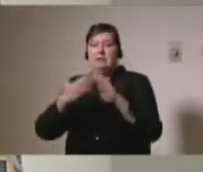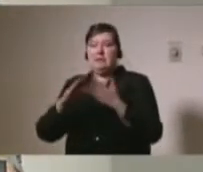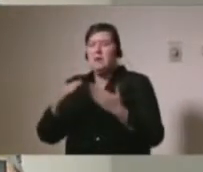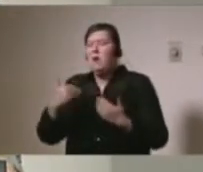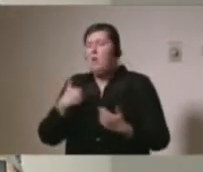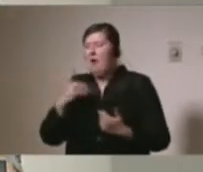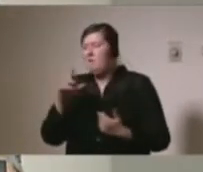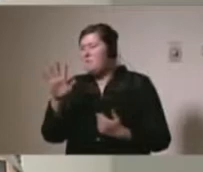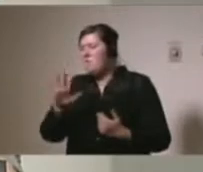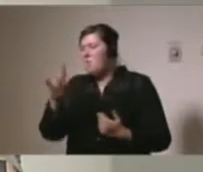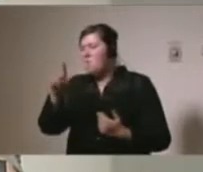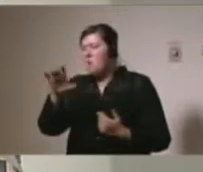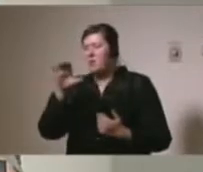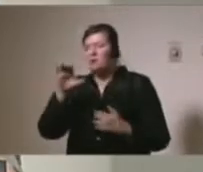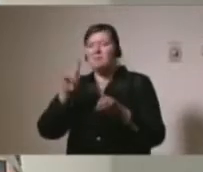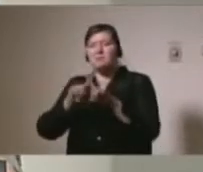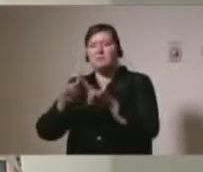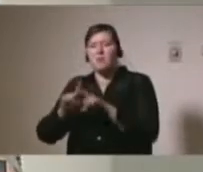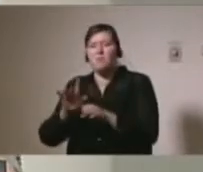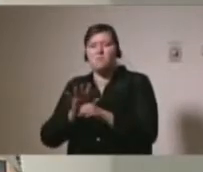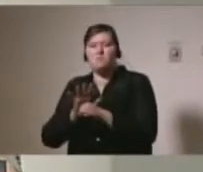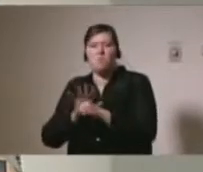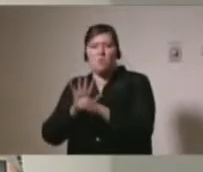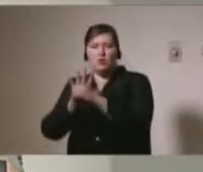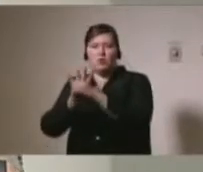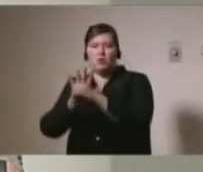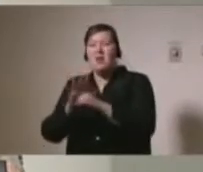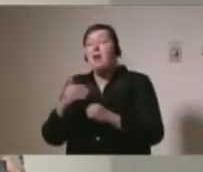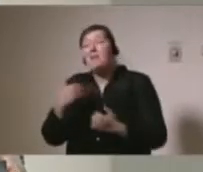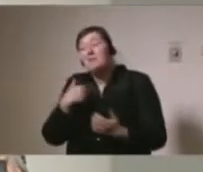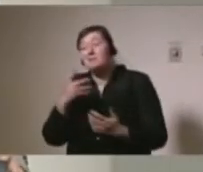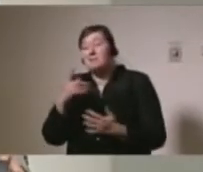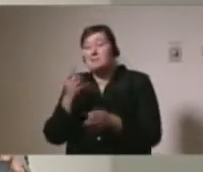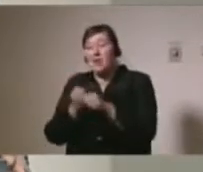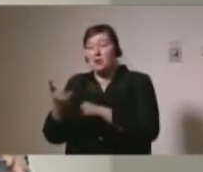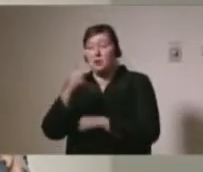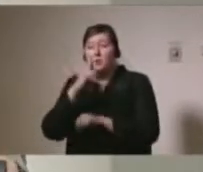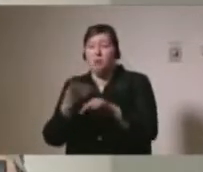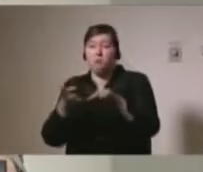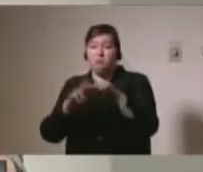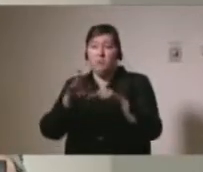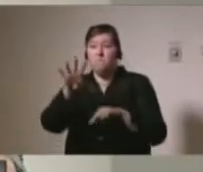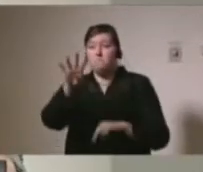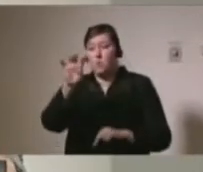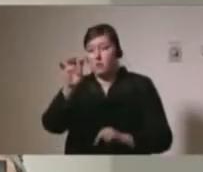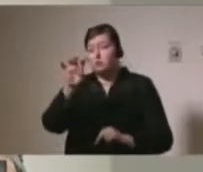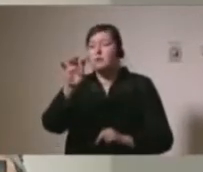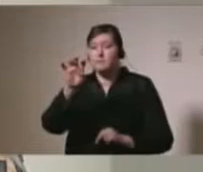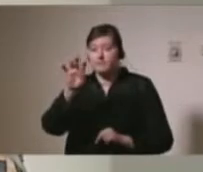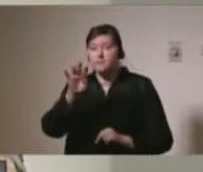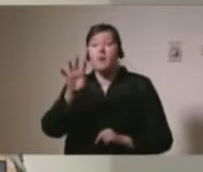100, but that should increase to 400 next year. And they have,